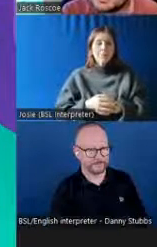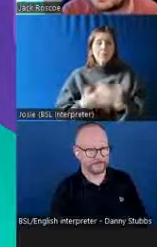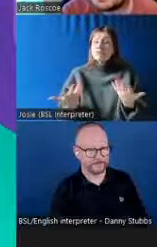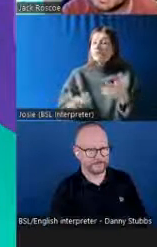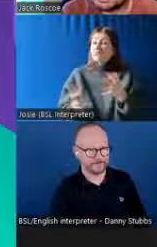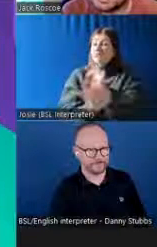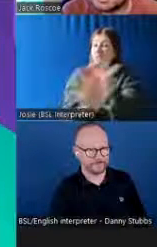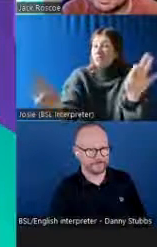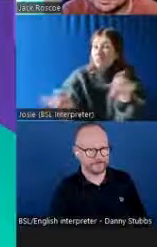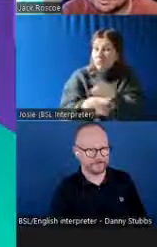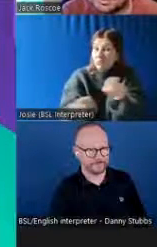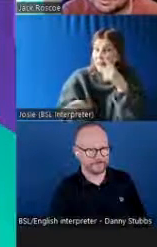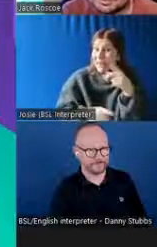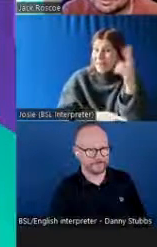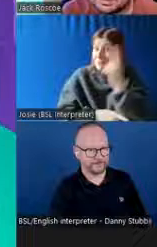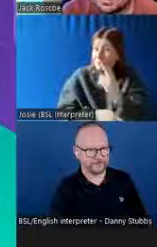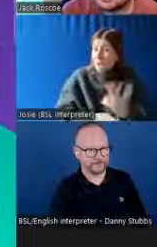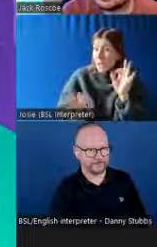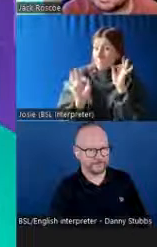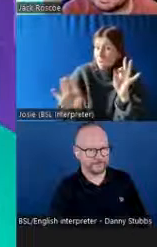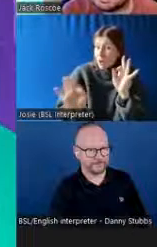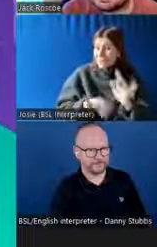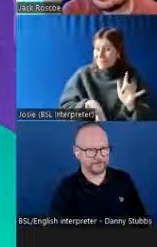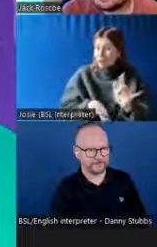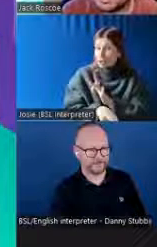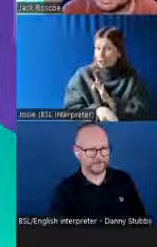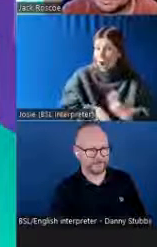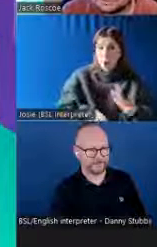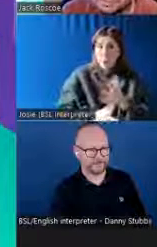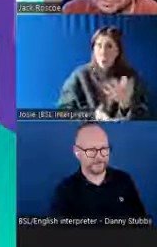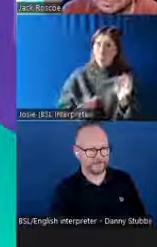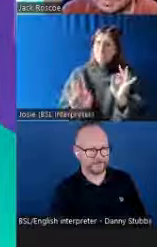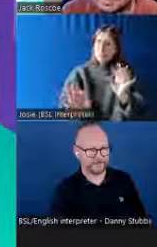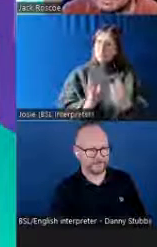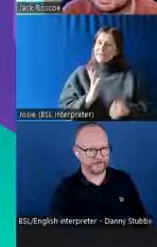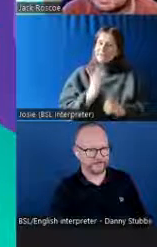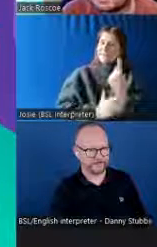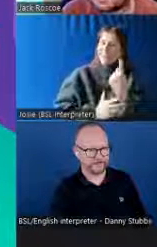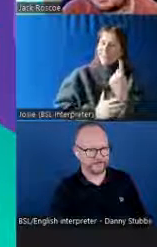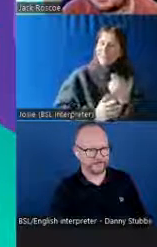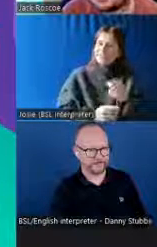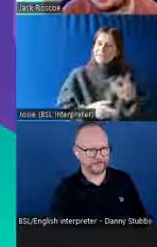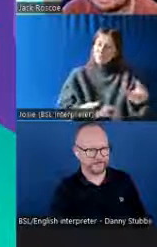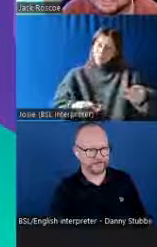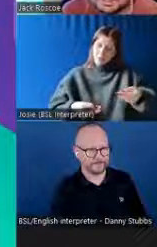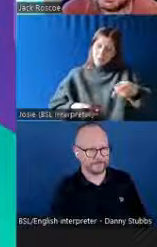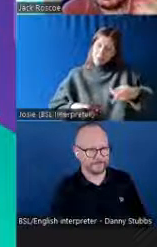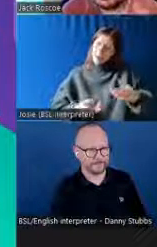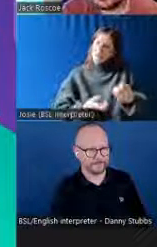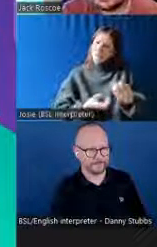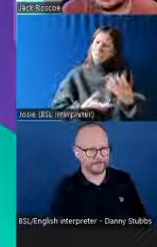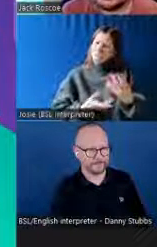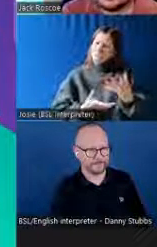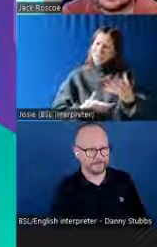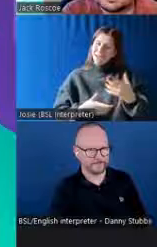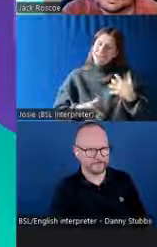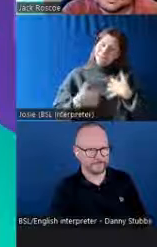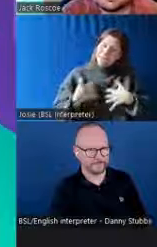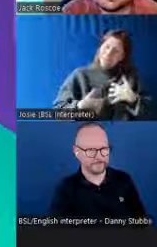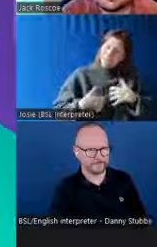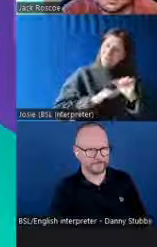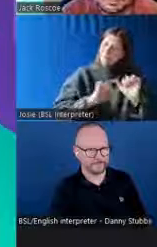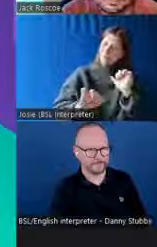event and explain why they've done it that way. And you can figure out what they really want and if there are things that could be improved about your own work.